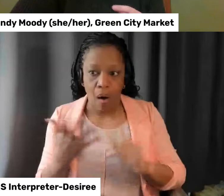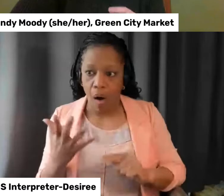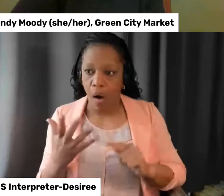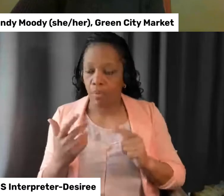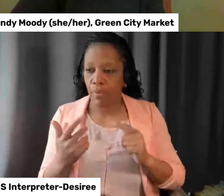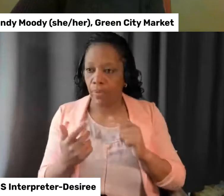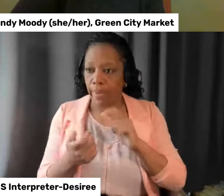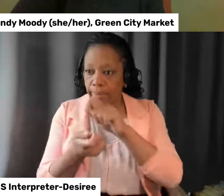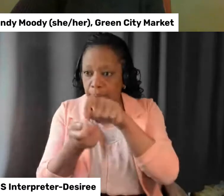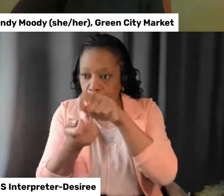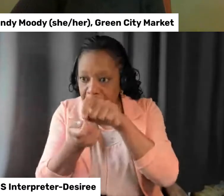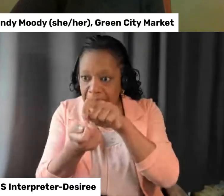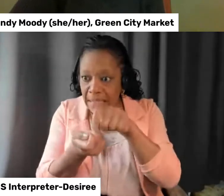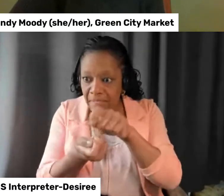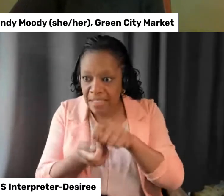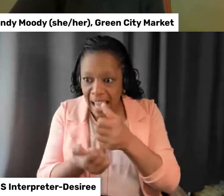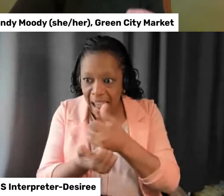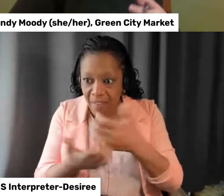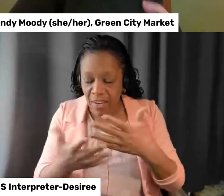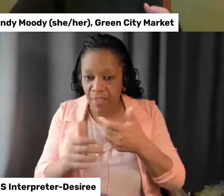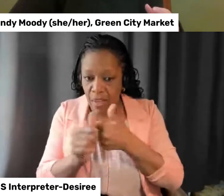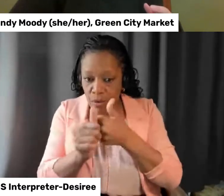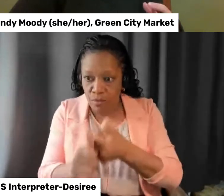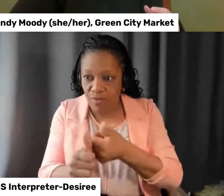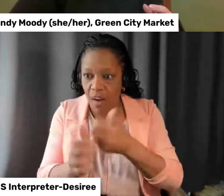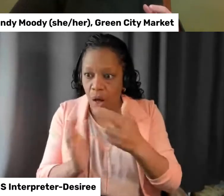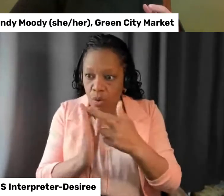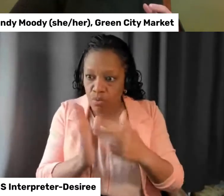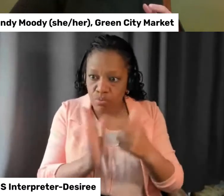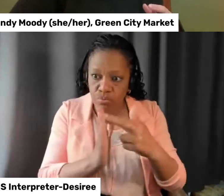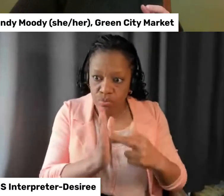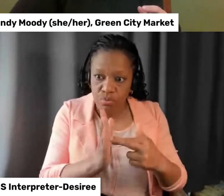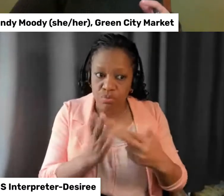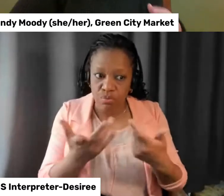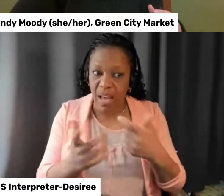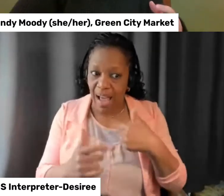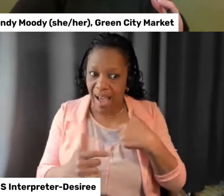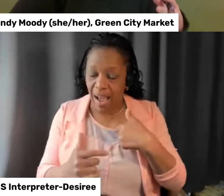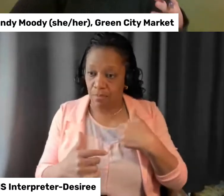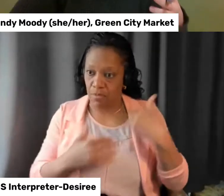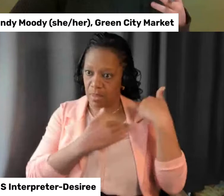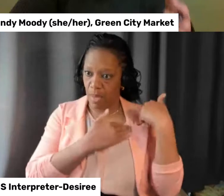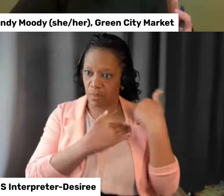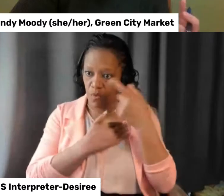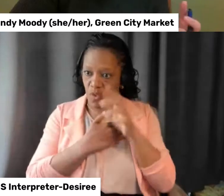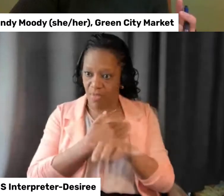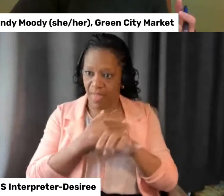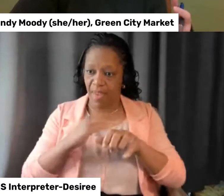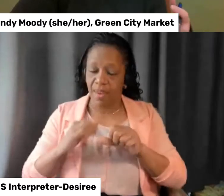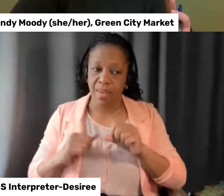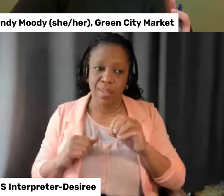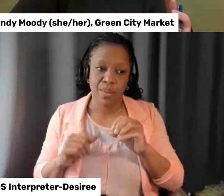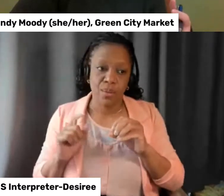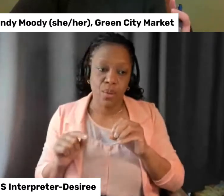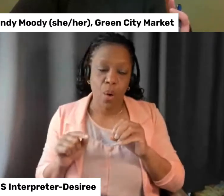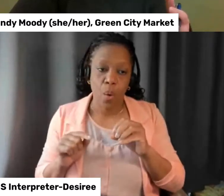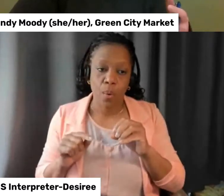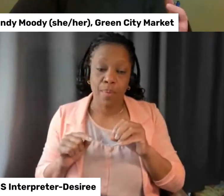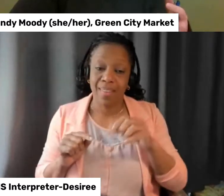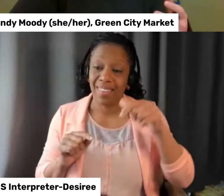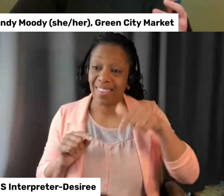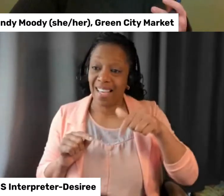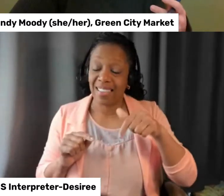dotted and T's crossed. And so the collective really served as this safe, very welcoming